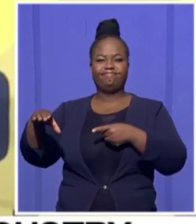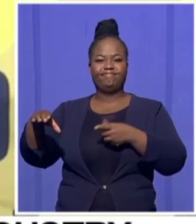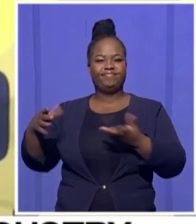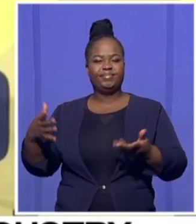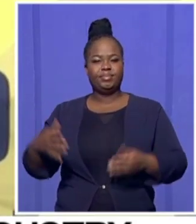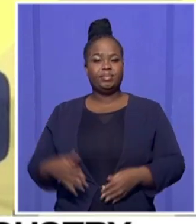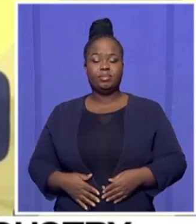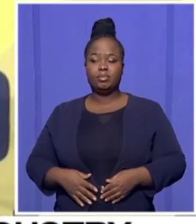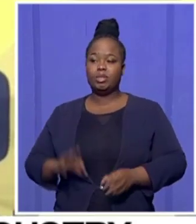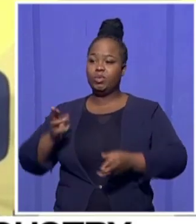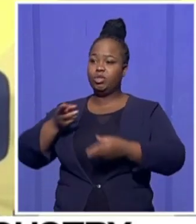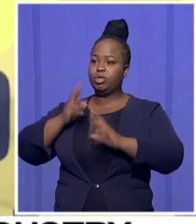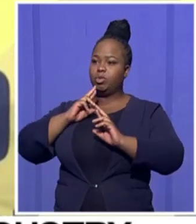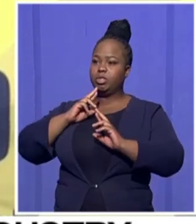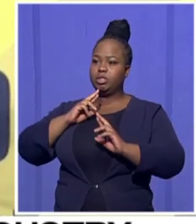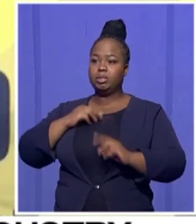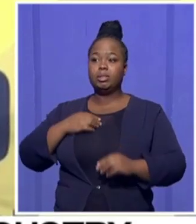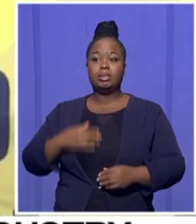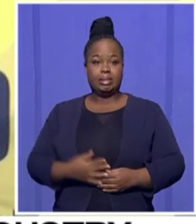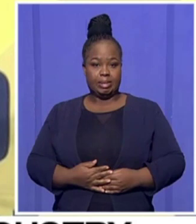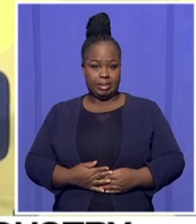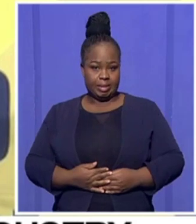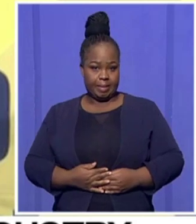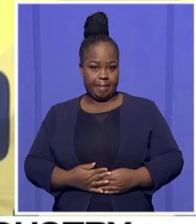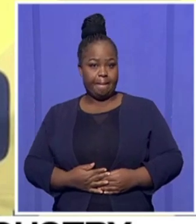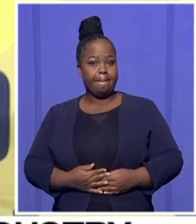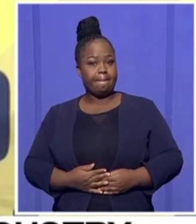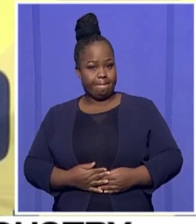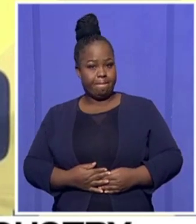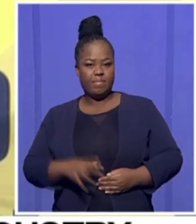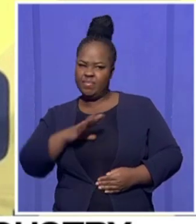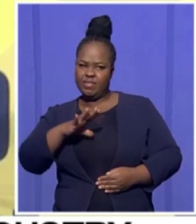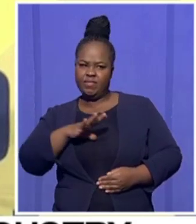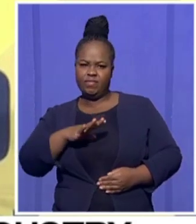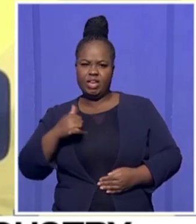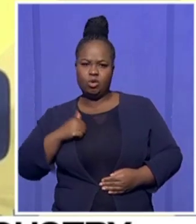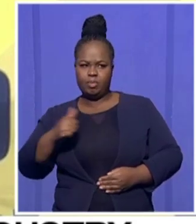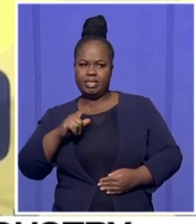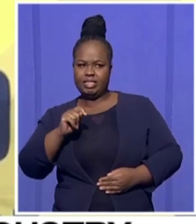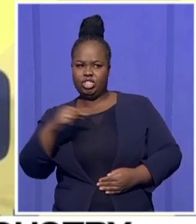his response will be, that's fine, Comrade TG.